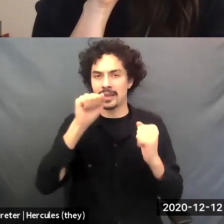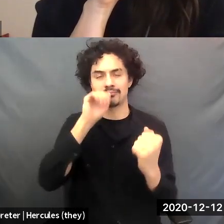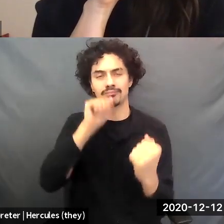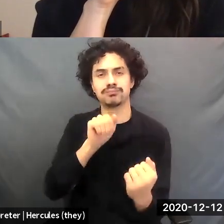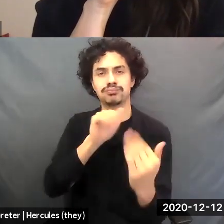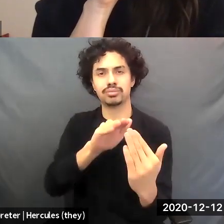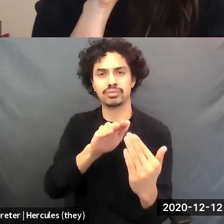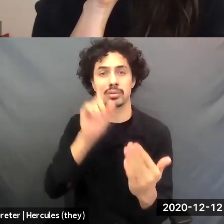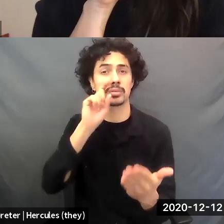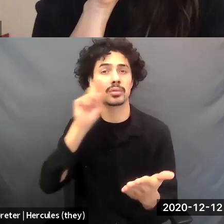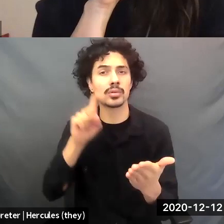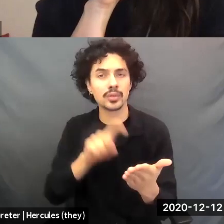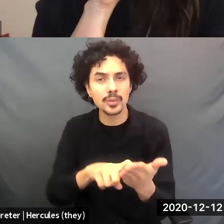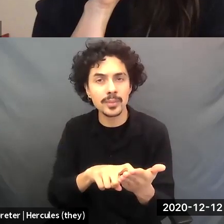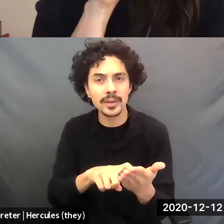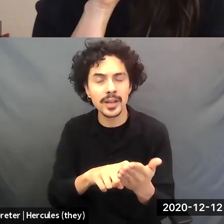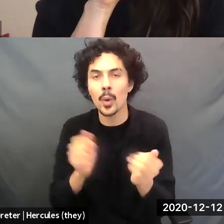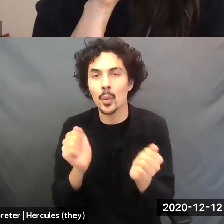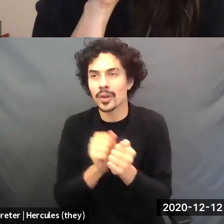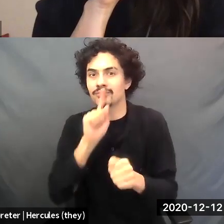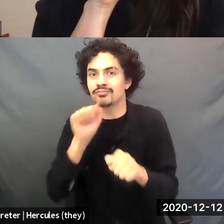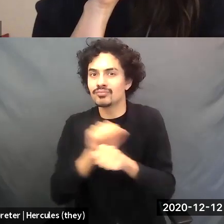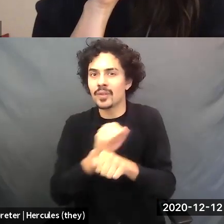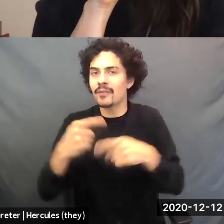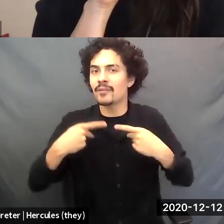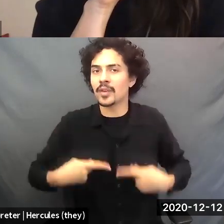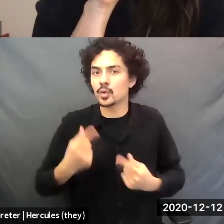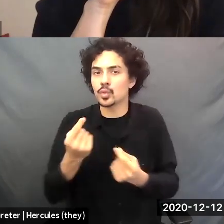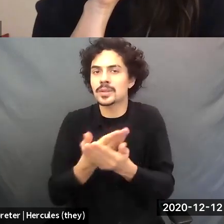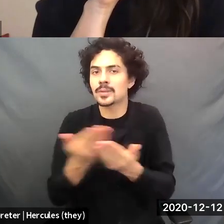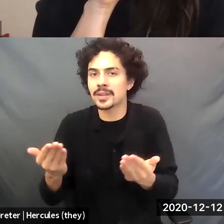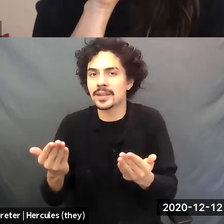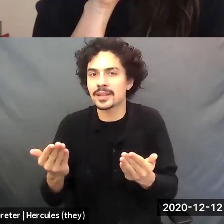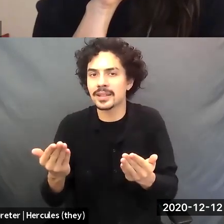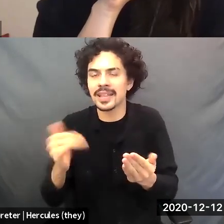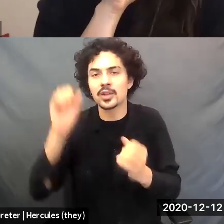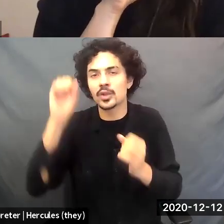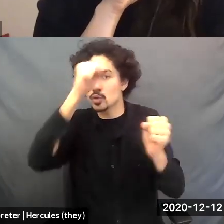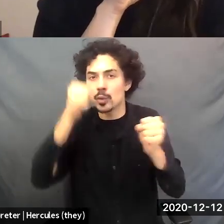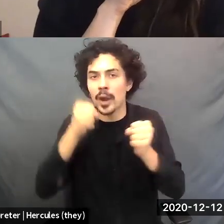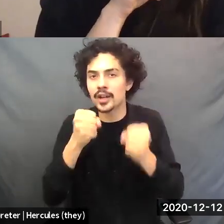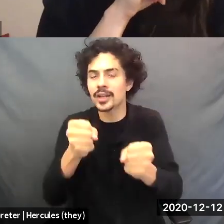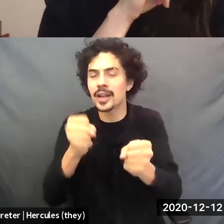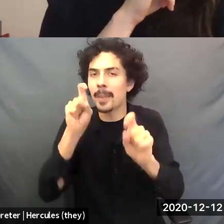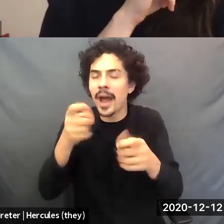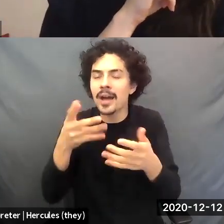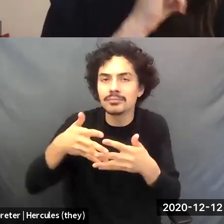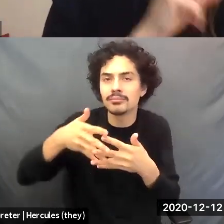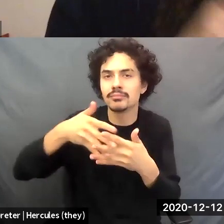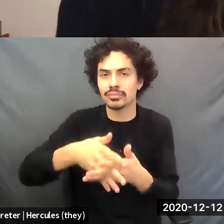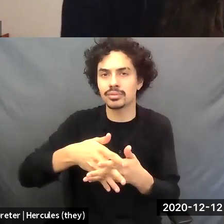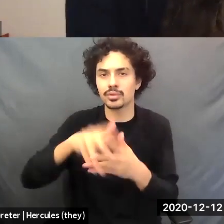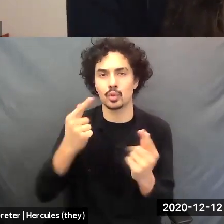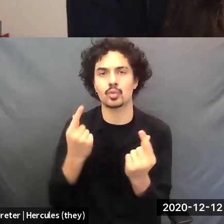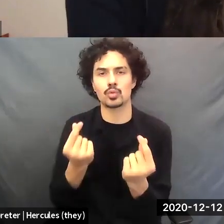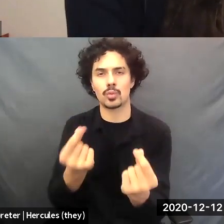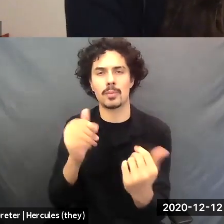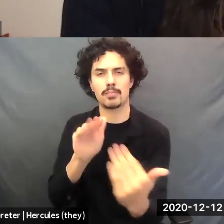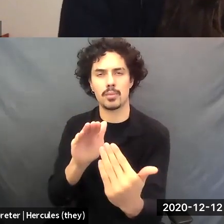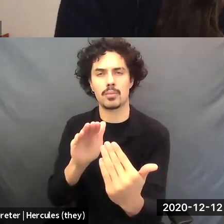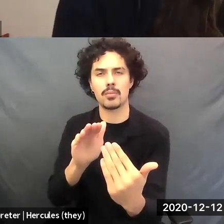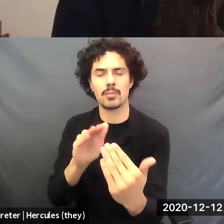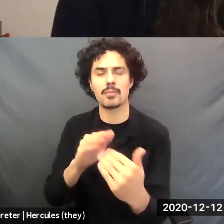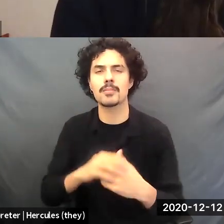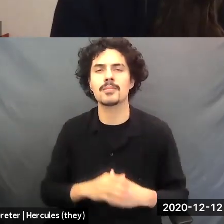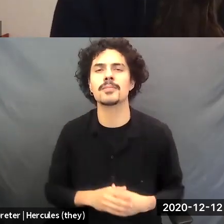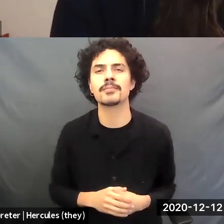that's something that has kind of like redistribution strategy embedded within it. Um, and you know, you